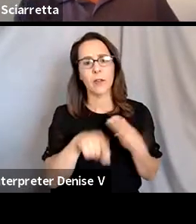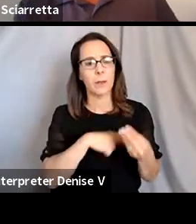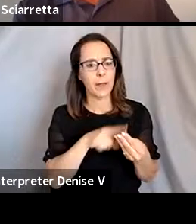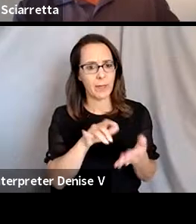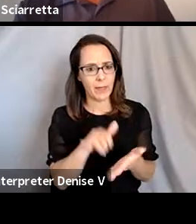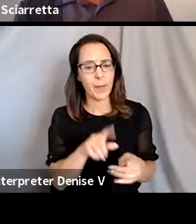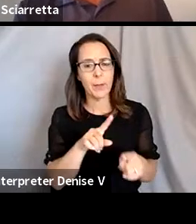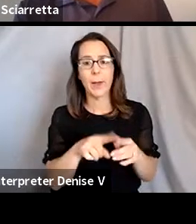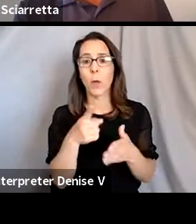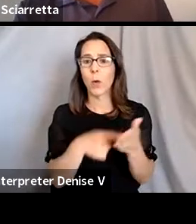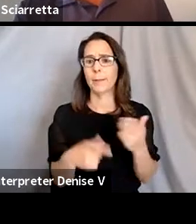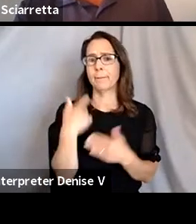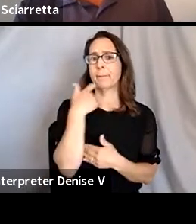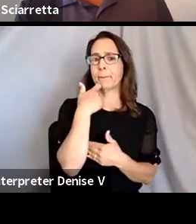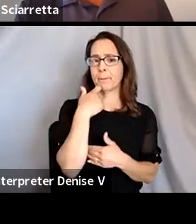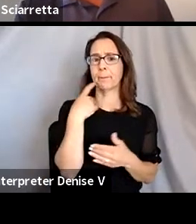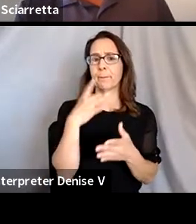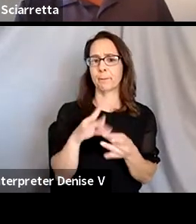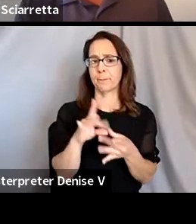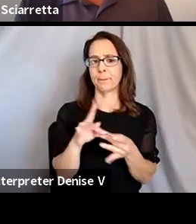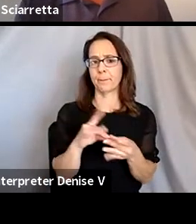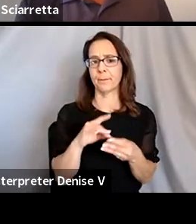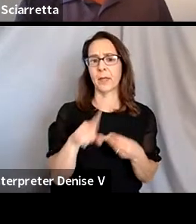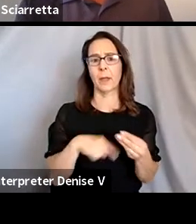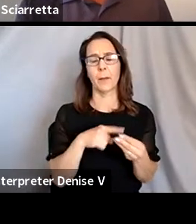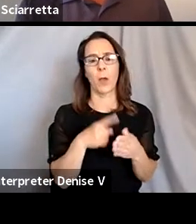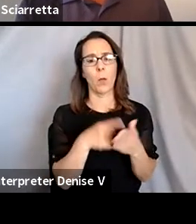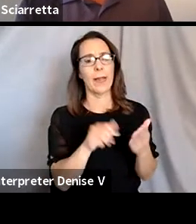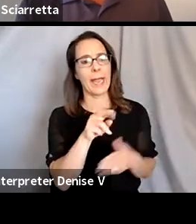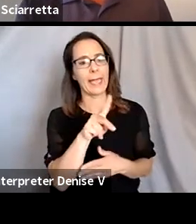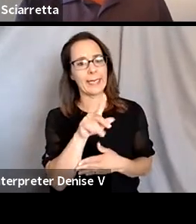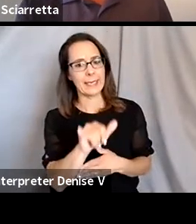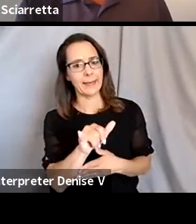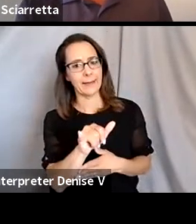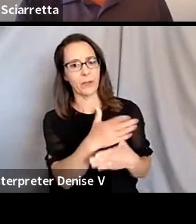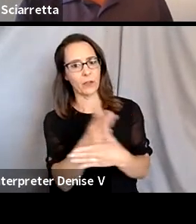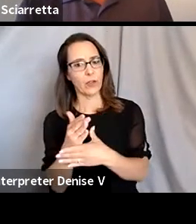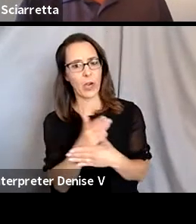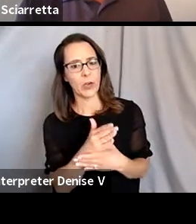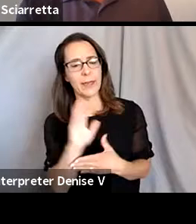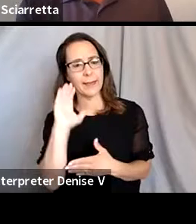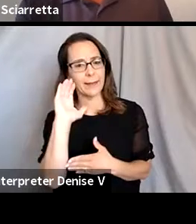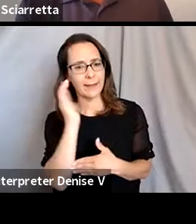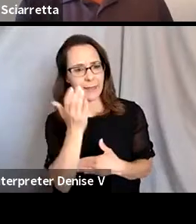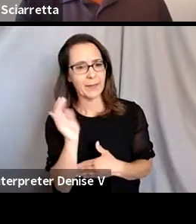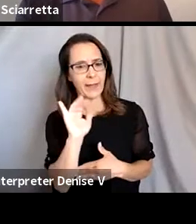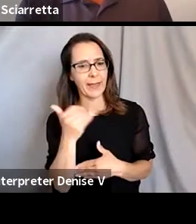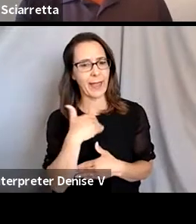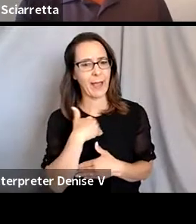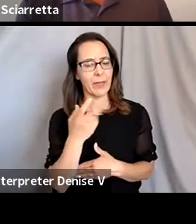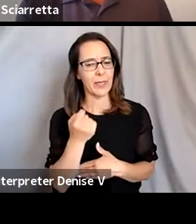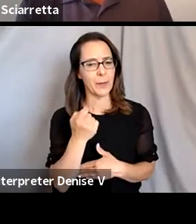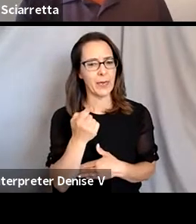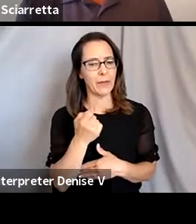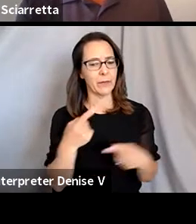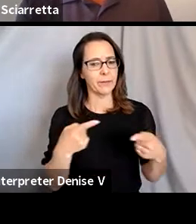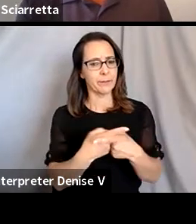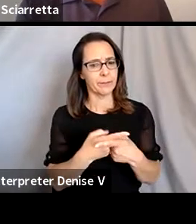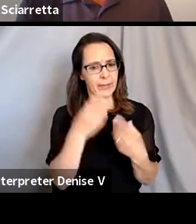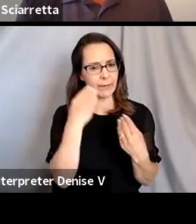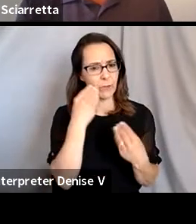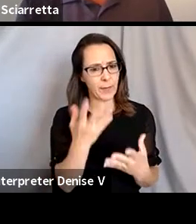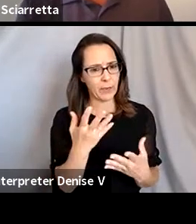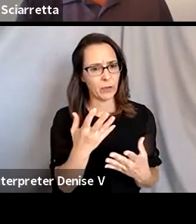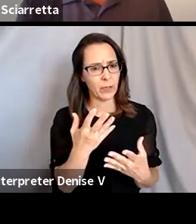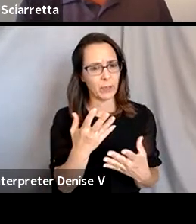what Greta's shared with us and what Andy's shared with us, it seems like there's a disparity between what the